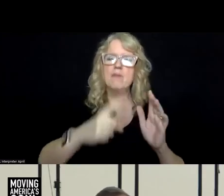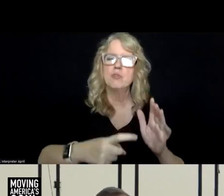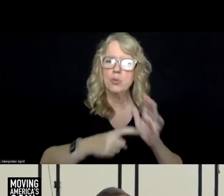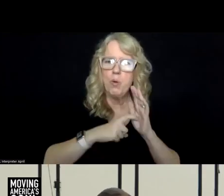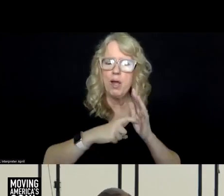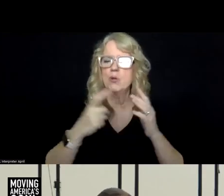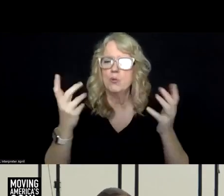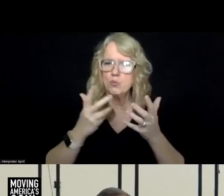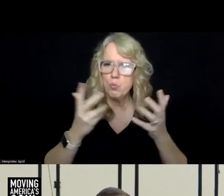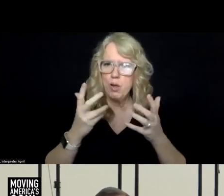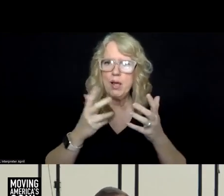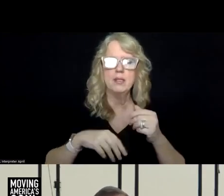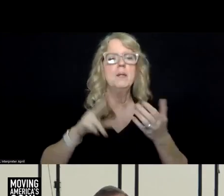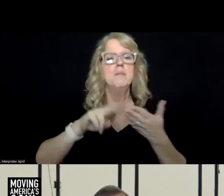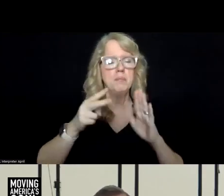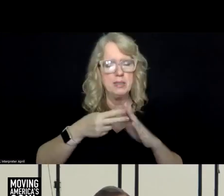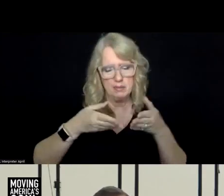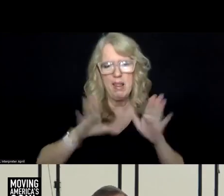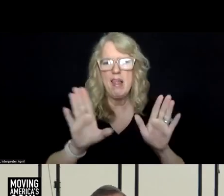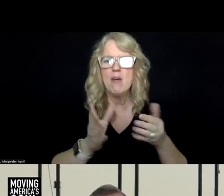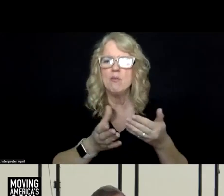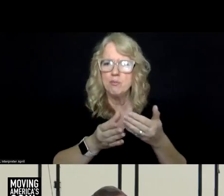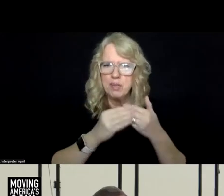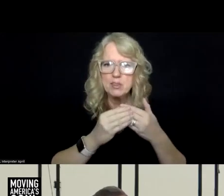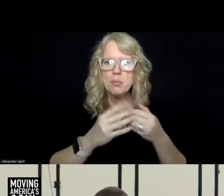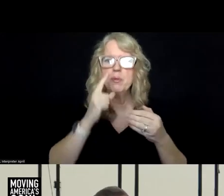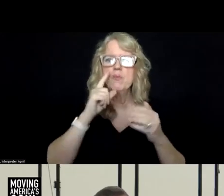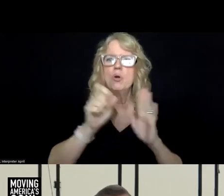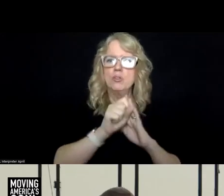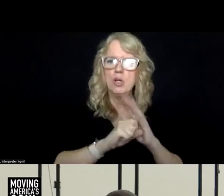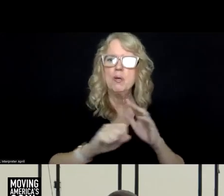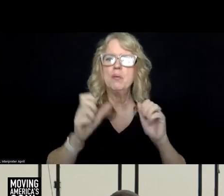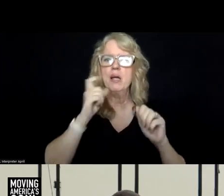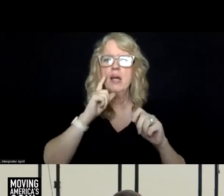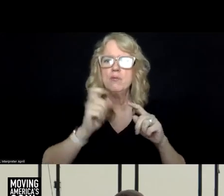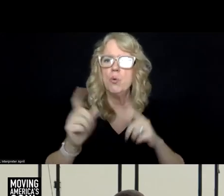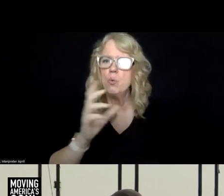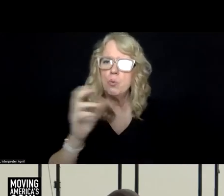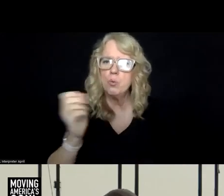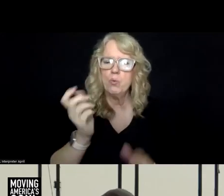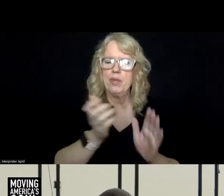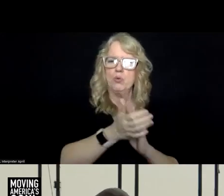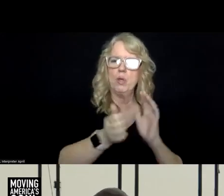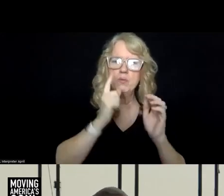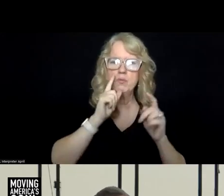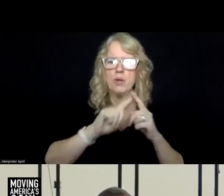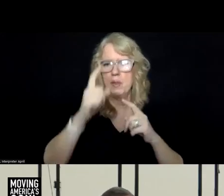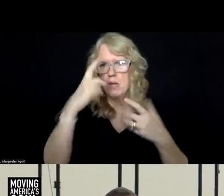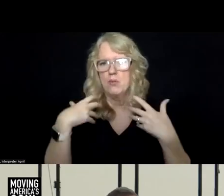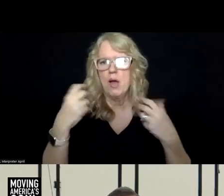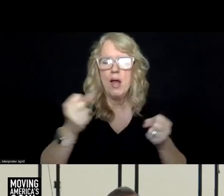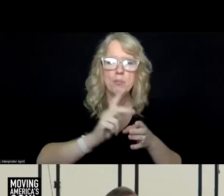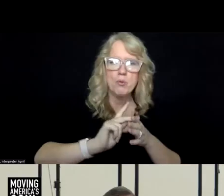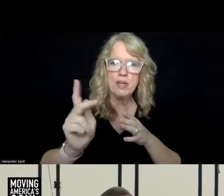which allows for some flexibility for the states to define who qualifies as a competent mental health professional. And